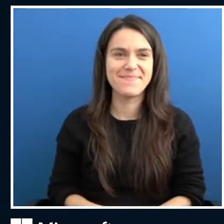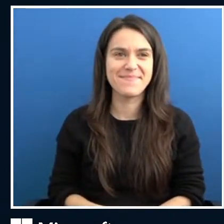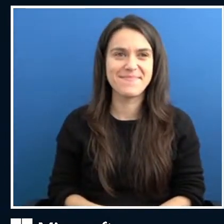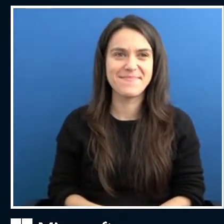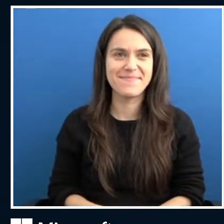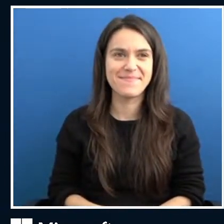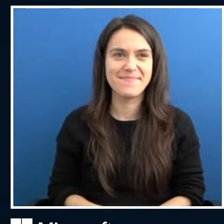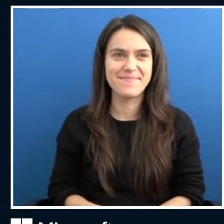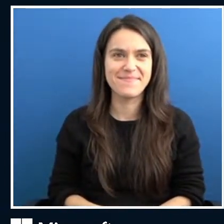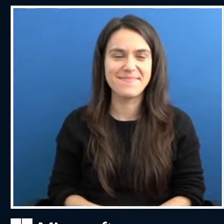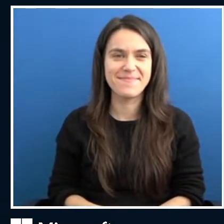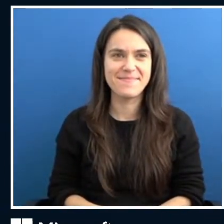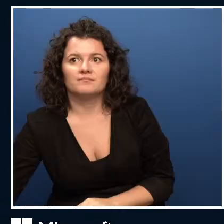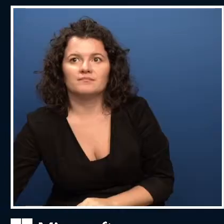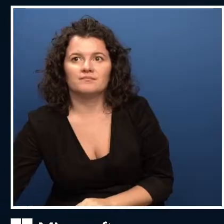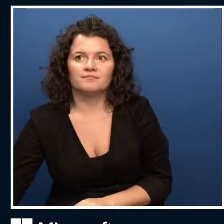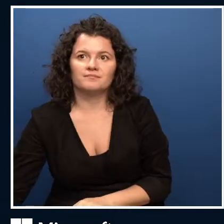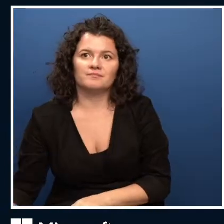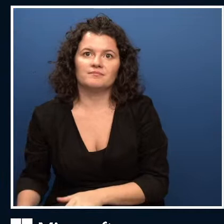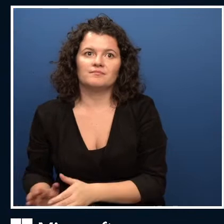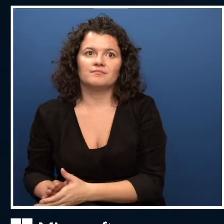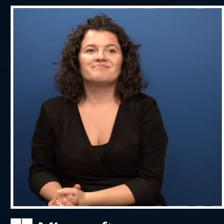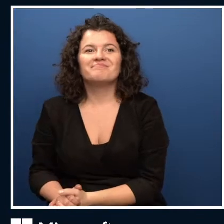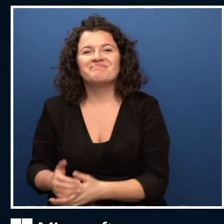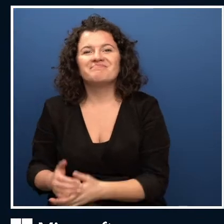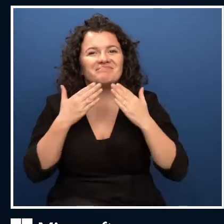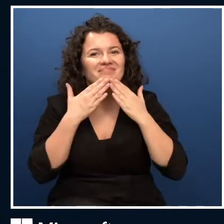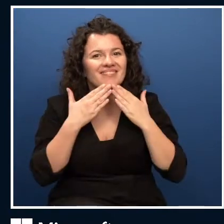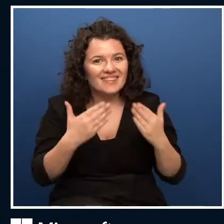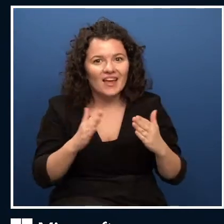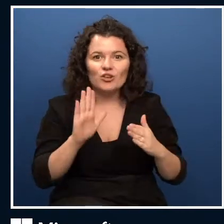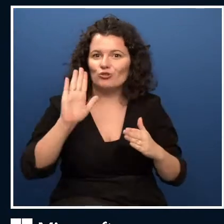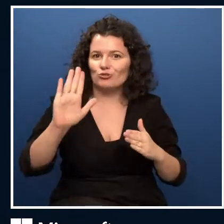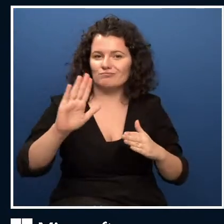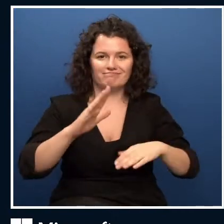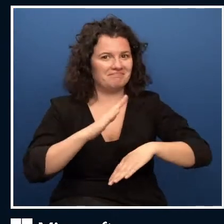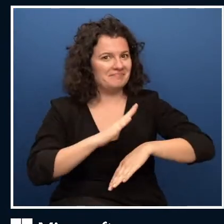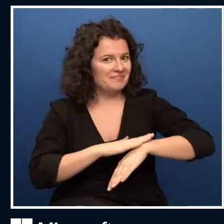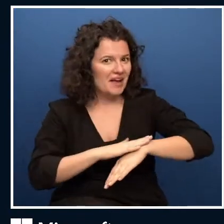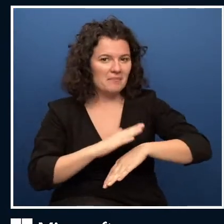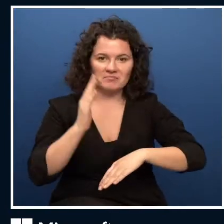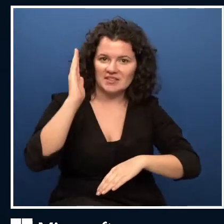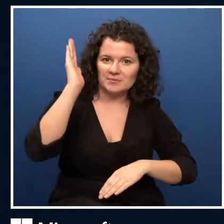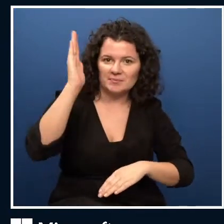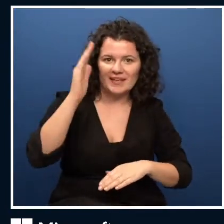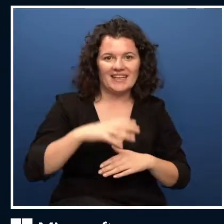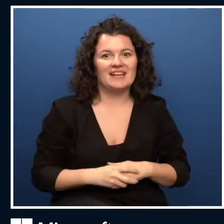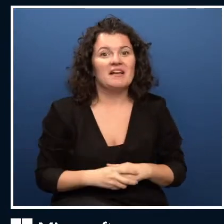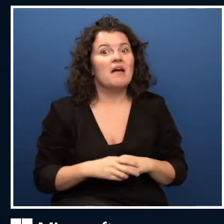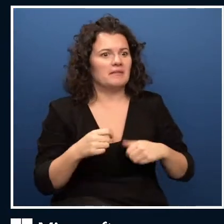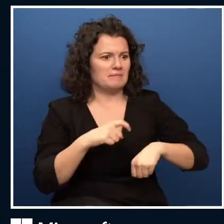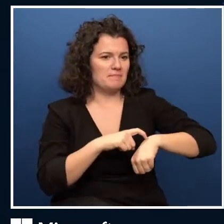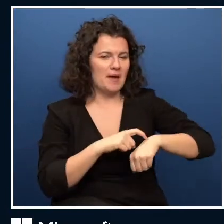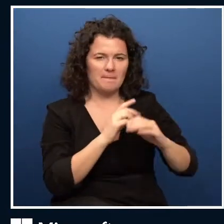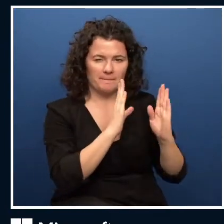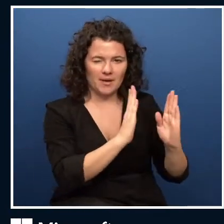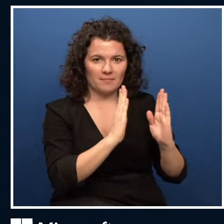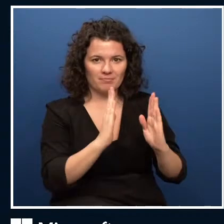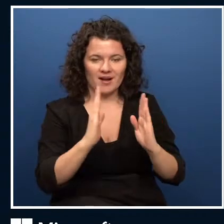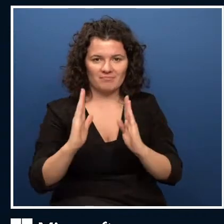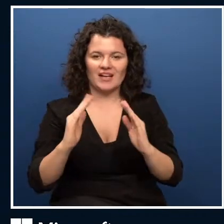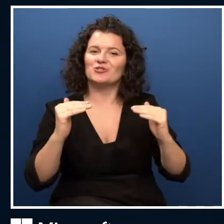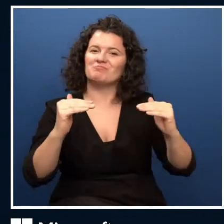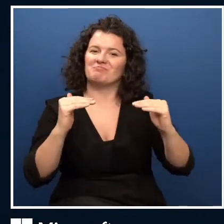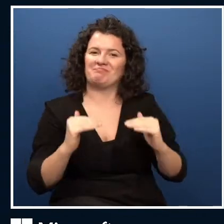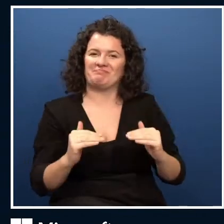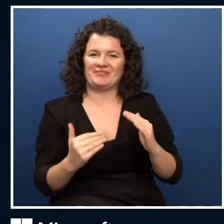hour now, and so we are going to keep on this theme with our next speaker. But Alexia, thank you for sharing all that data, all that insight. It's been an